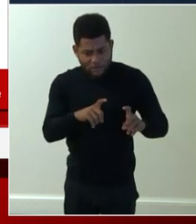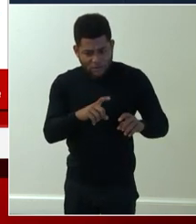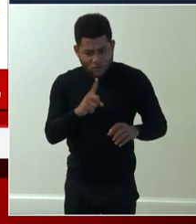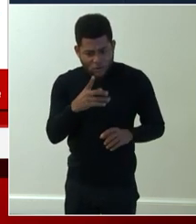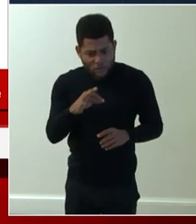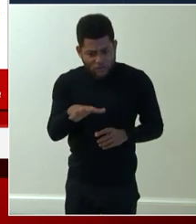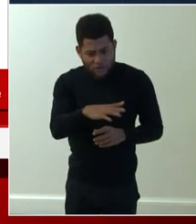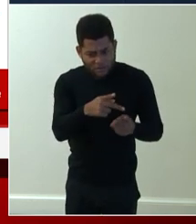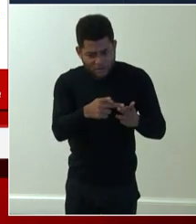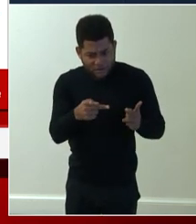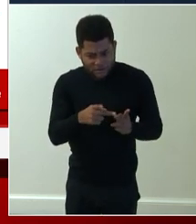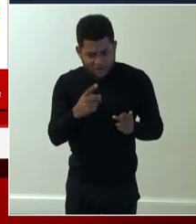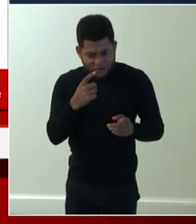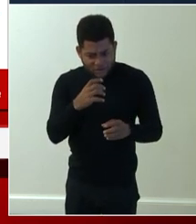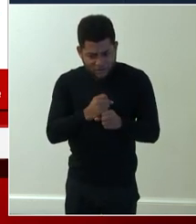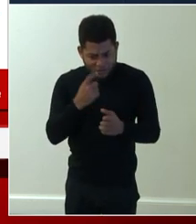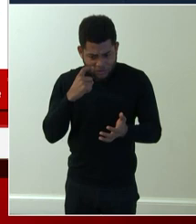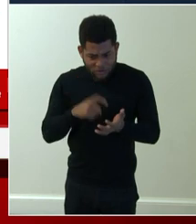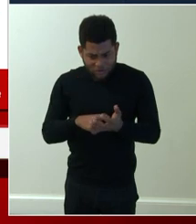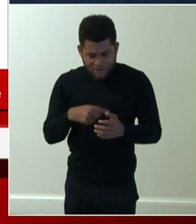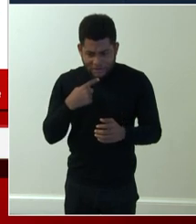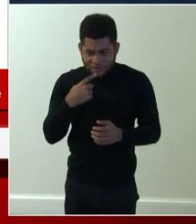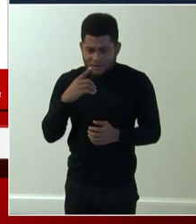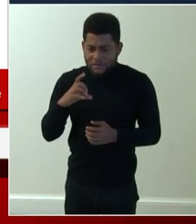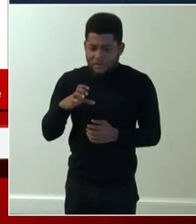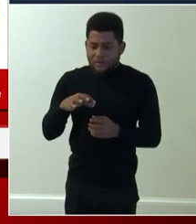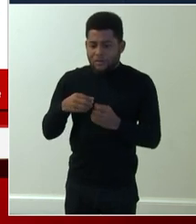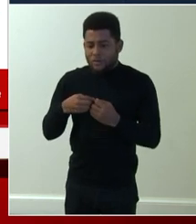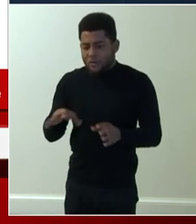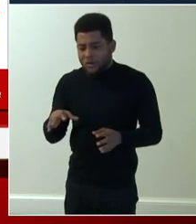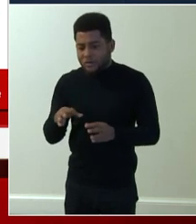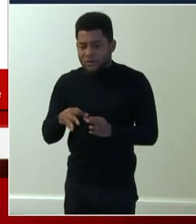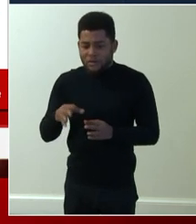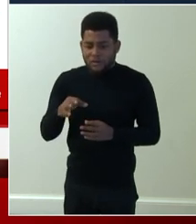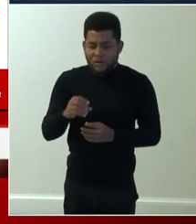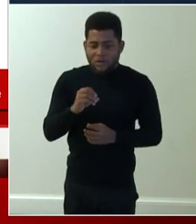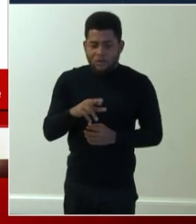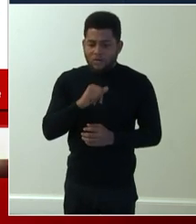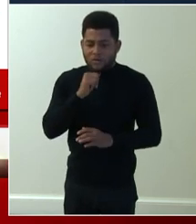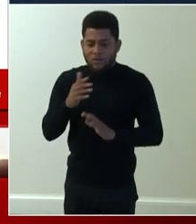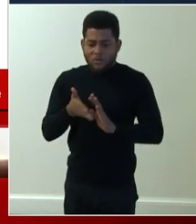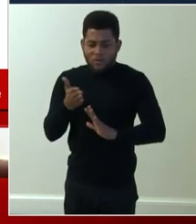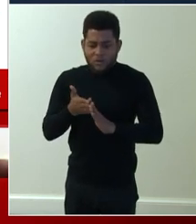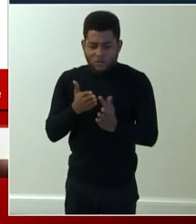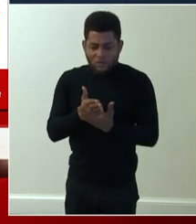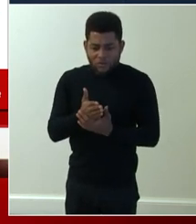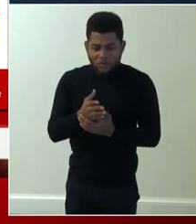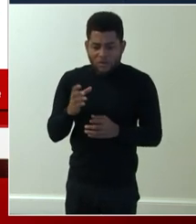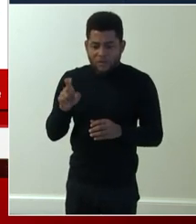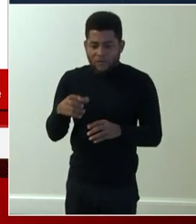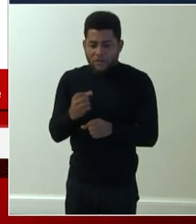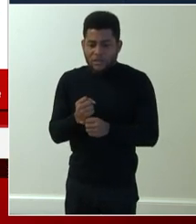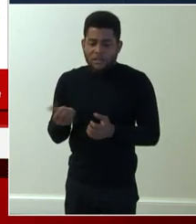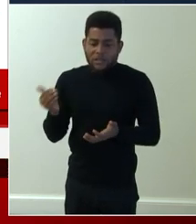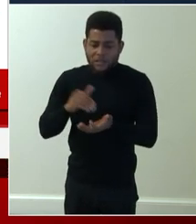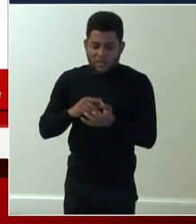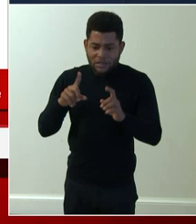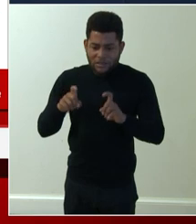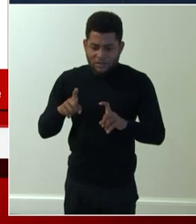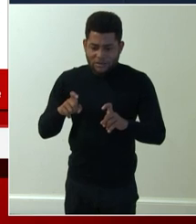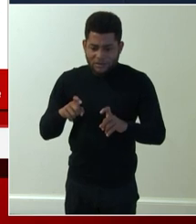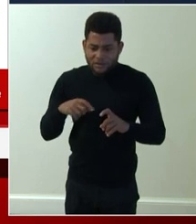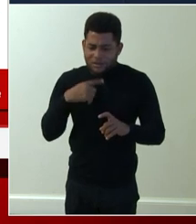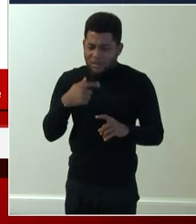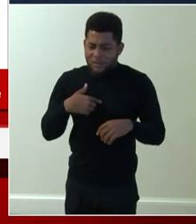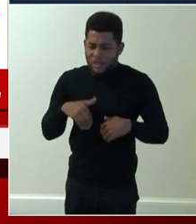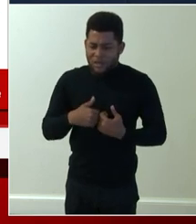those test samples were either lost, delayed, or not run through and they should get retested. Can you tell us how big this